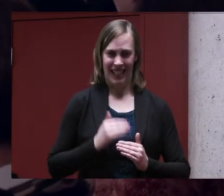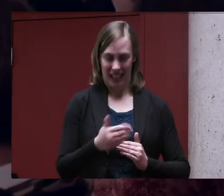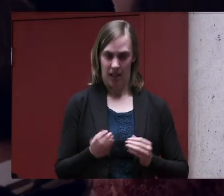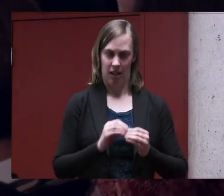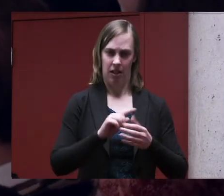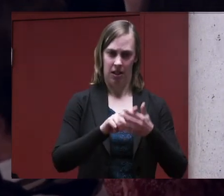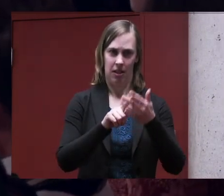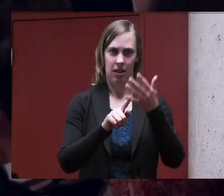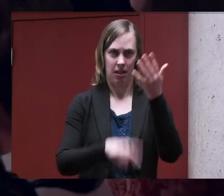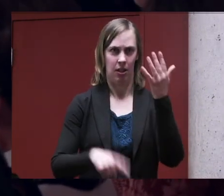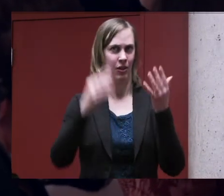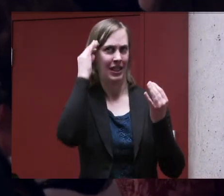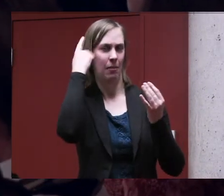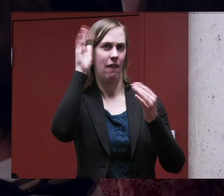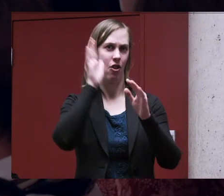be able to,